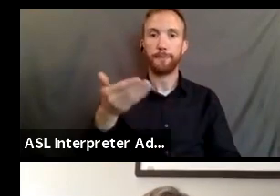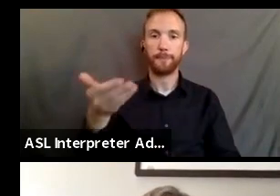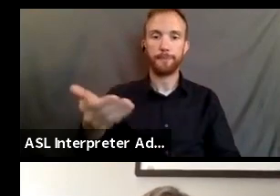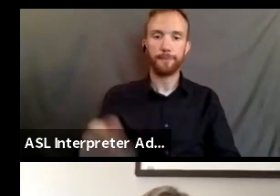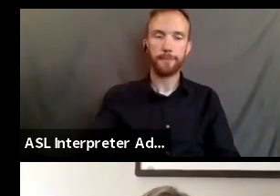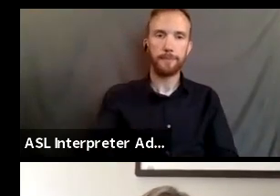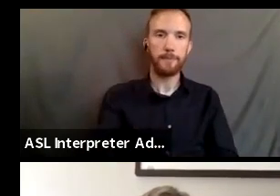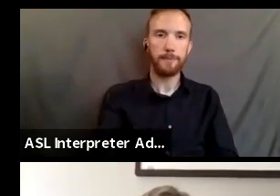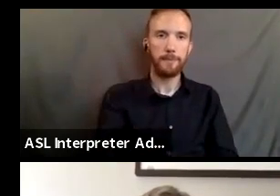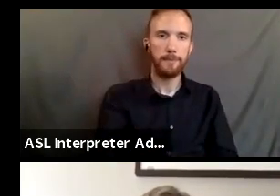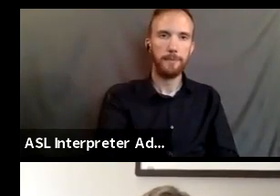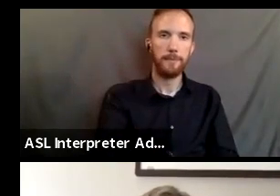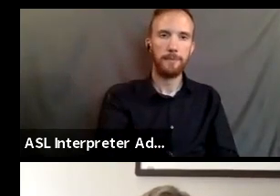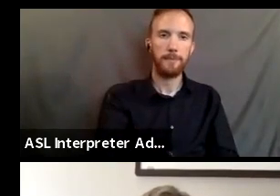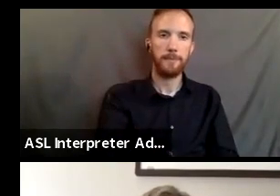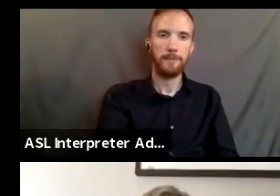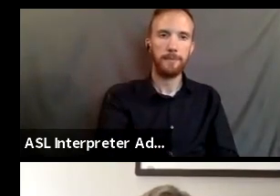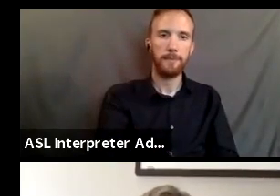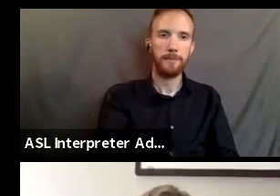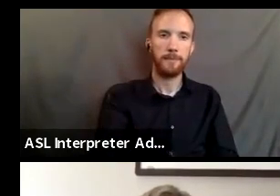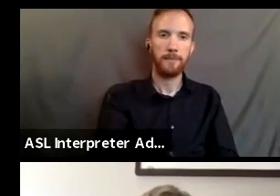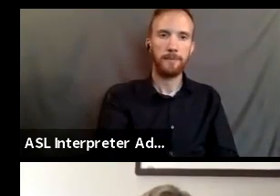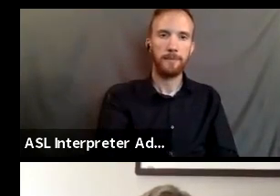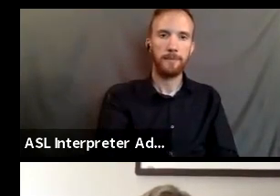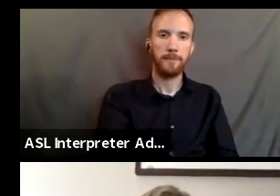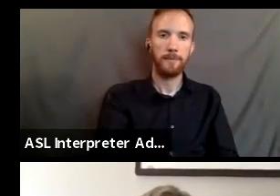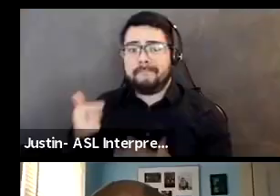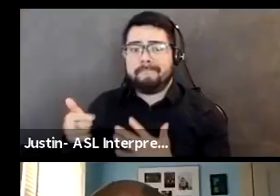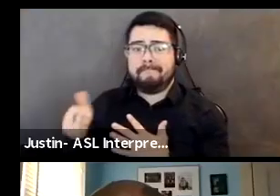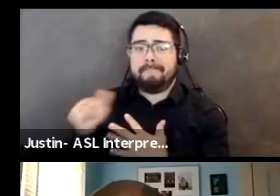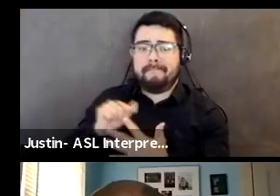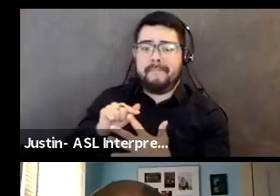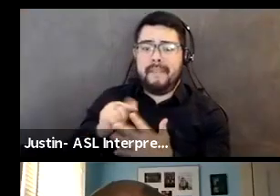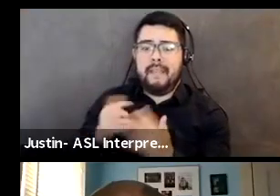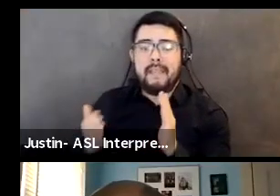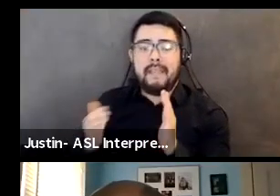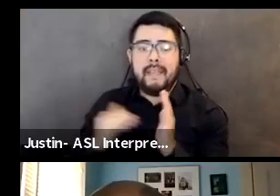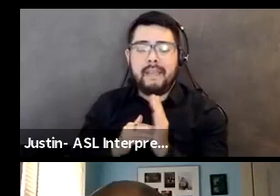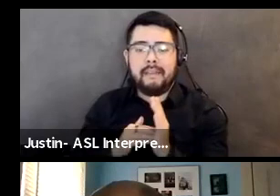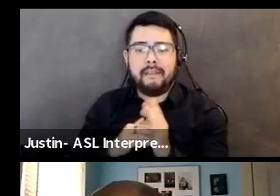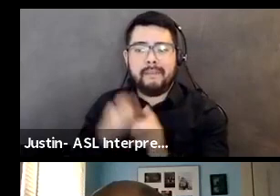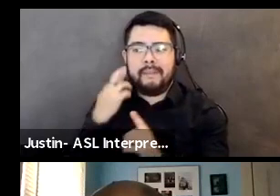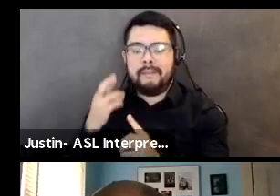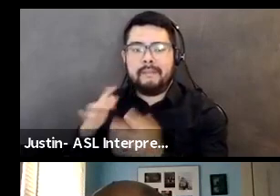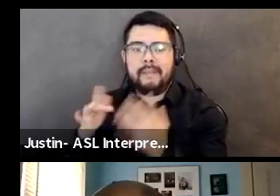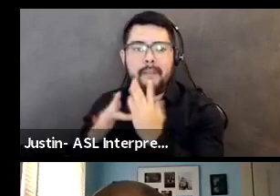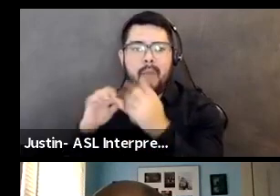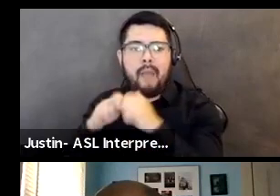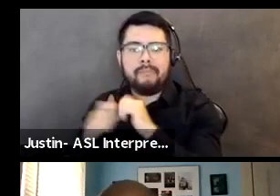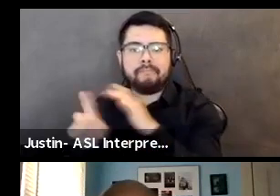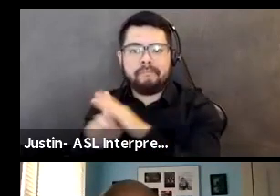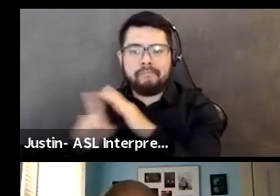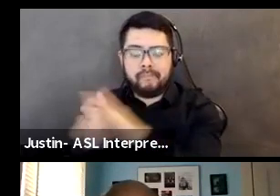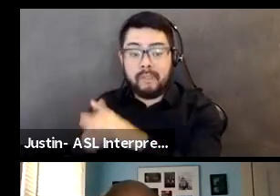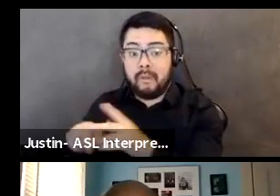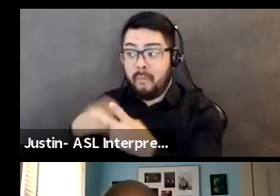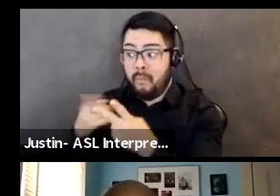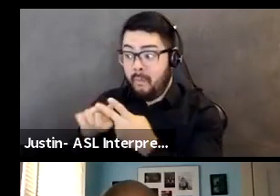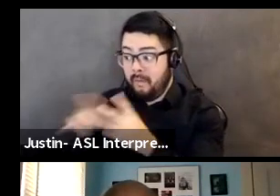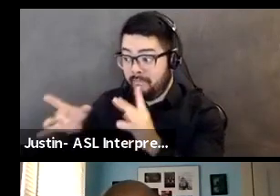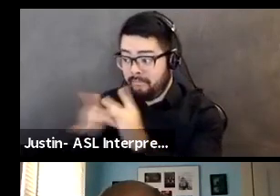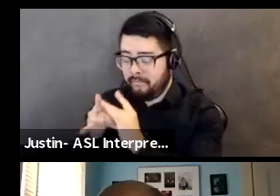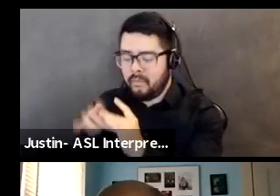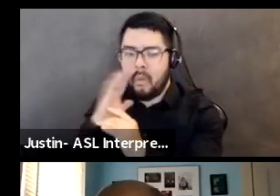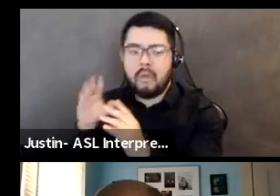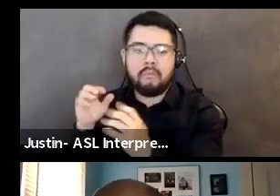fitzgerald she's just having some technical difficulties so when we connect with her we'll we'll uh she'll address the board um the